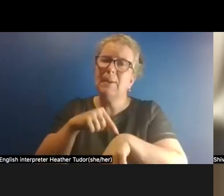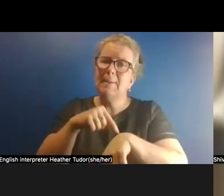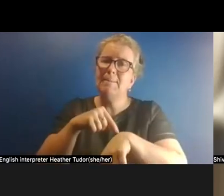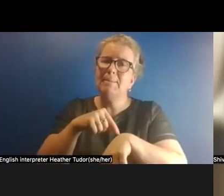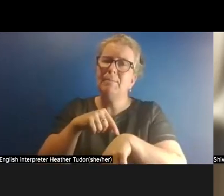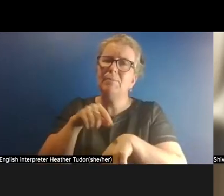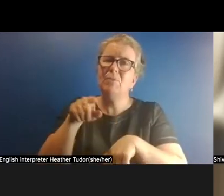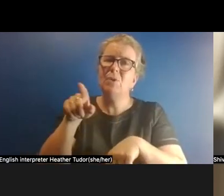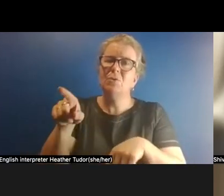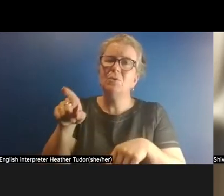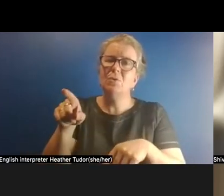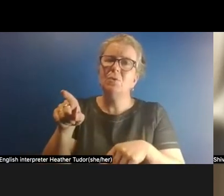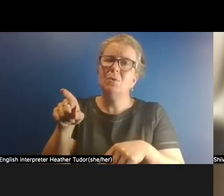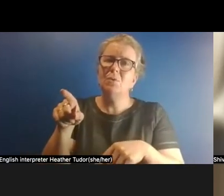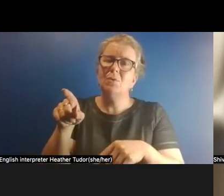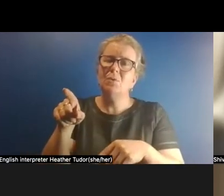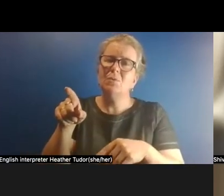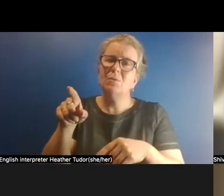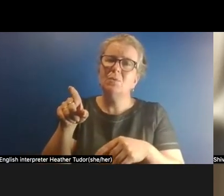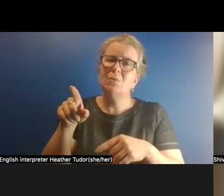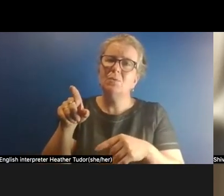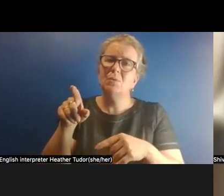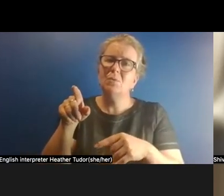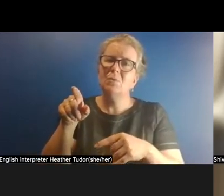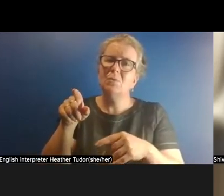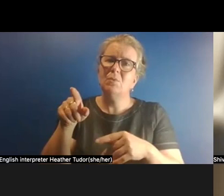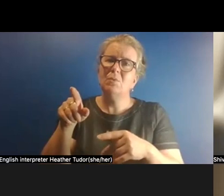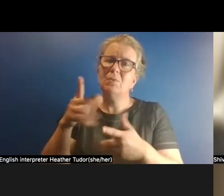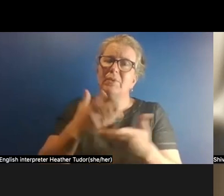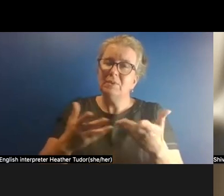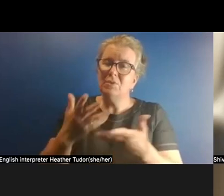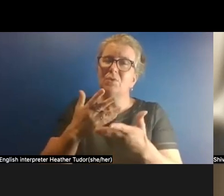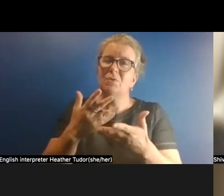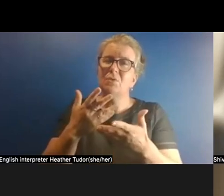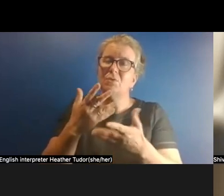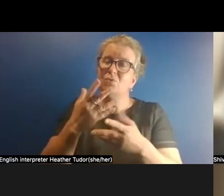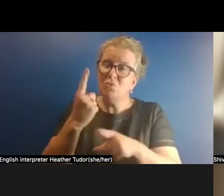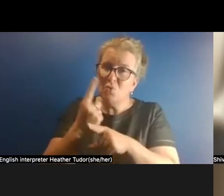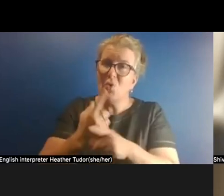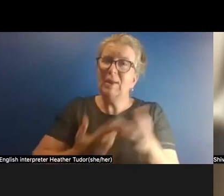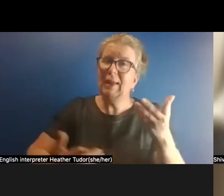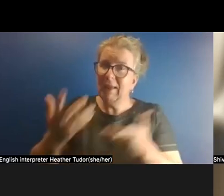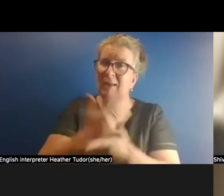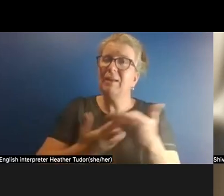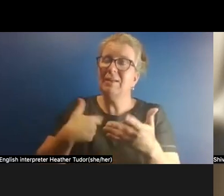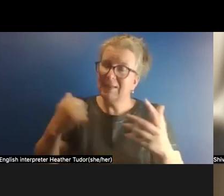way, and it was empowering as well. So talking in itself